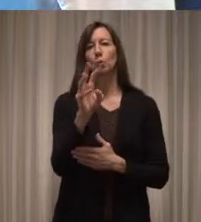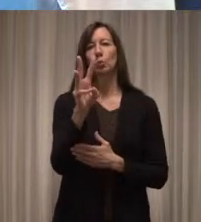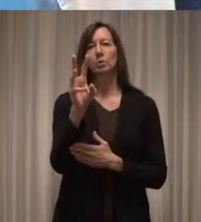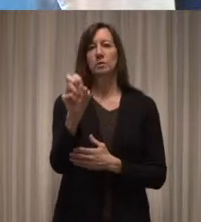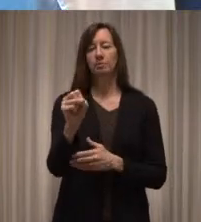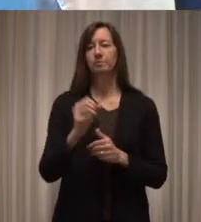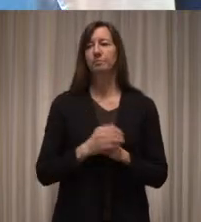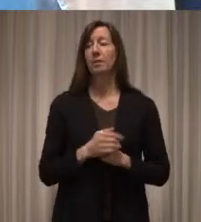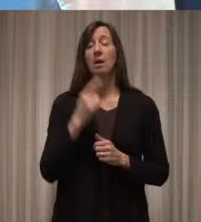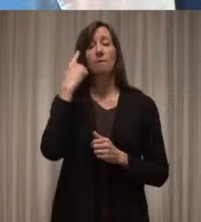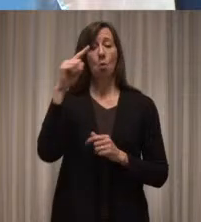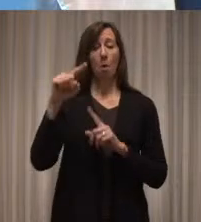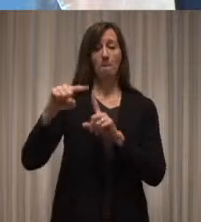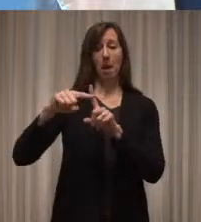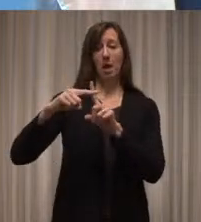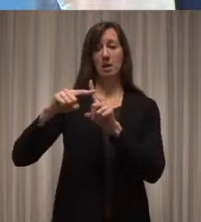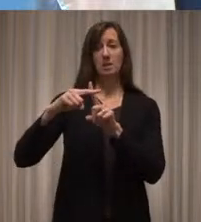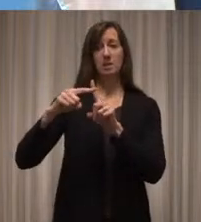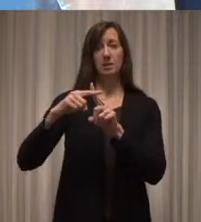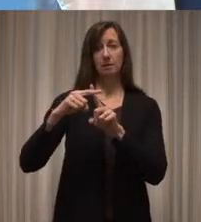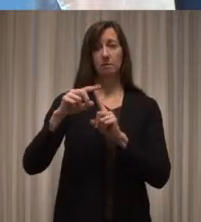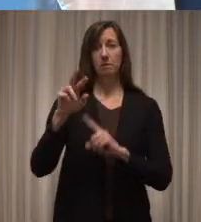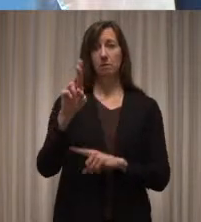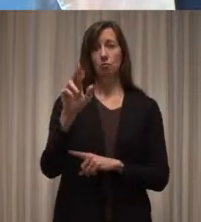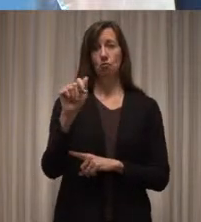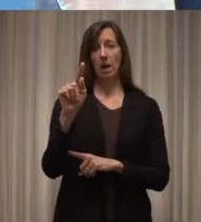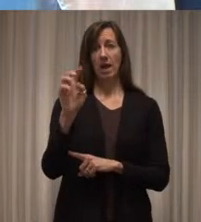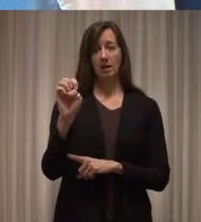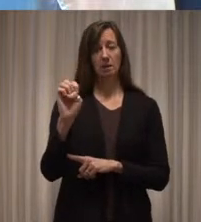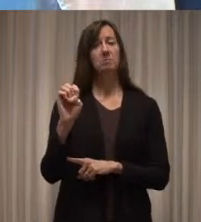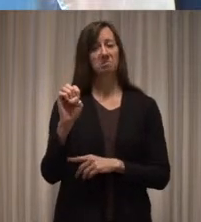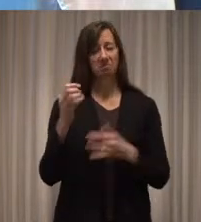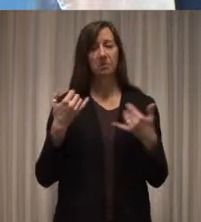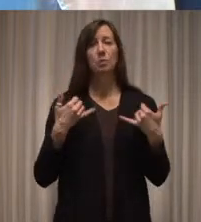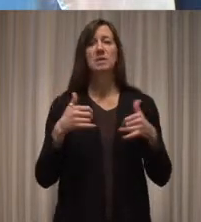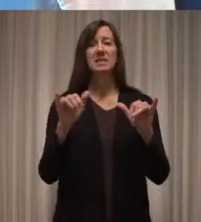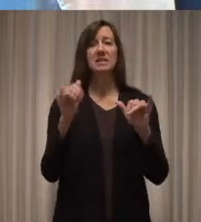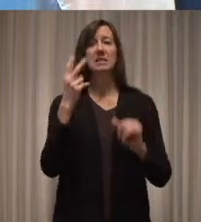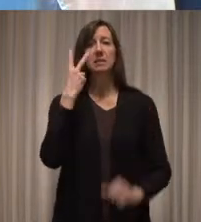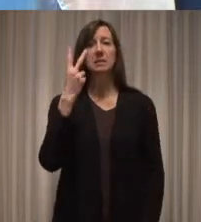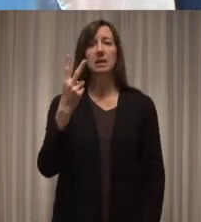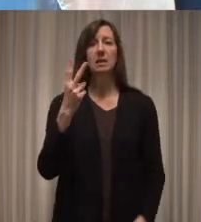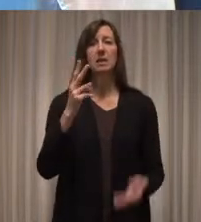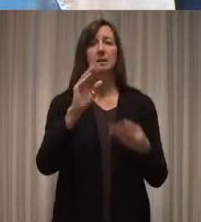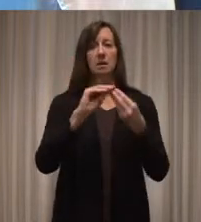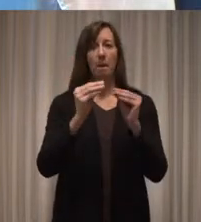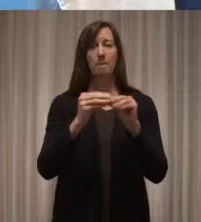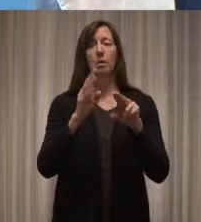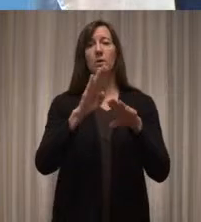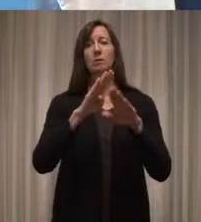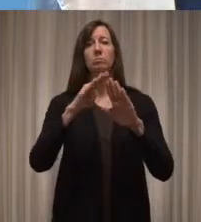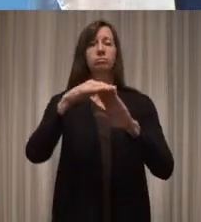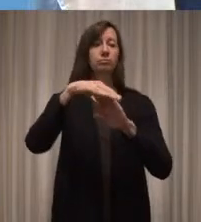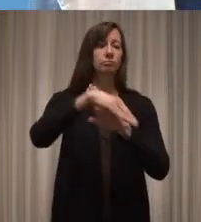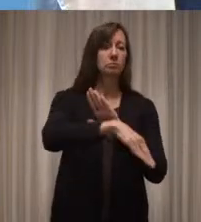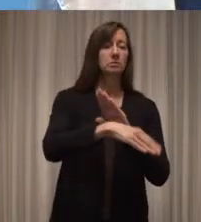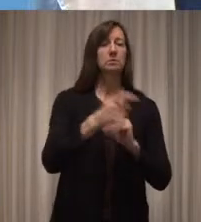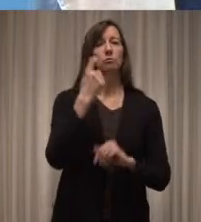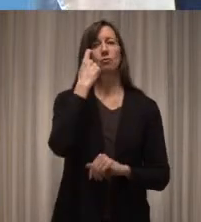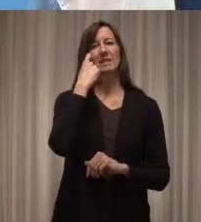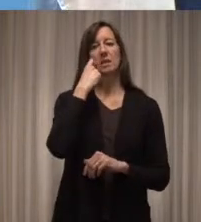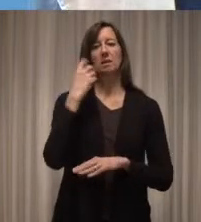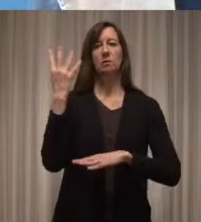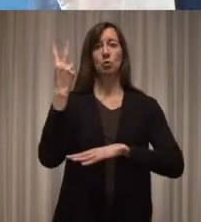we are also seeing this continue to come down, although not as low as we need to get it. In the last 48 hours,